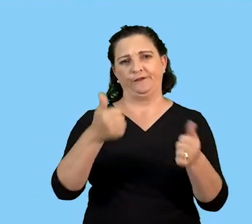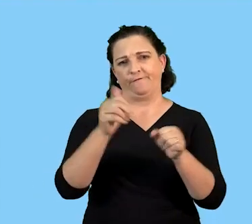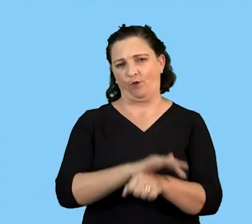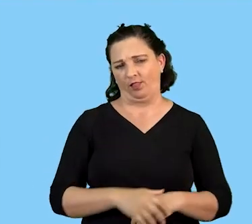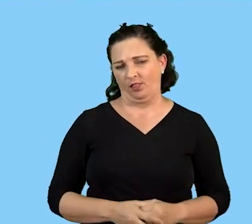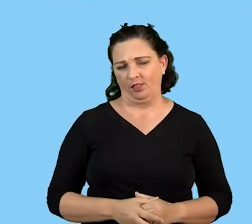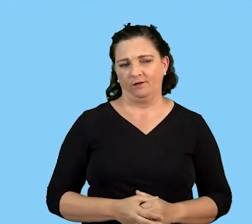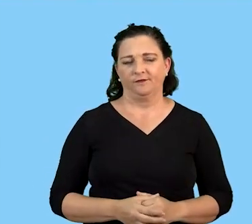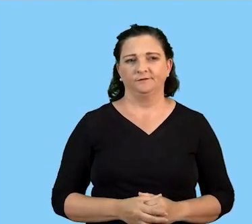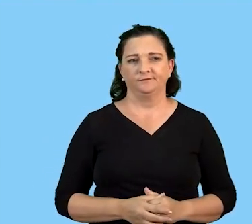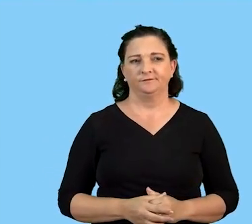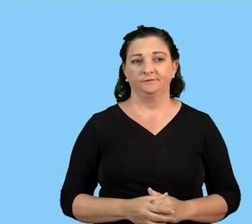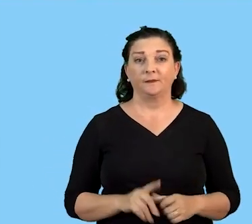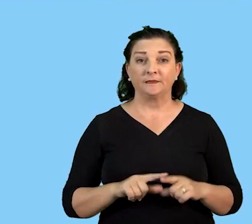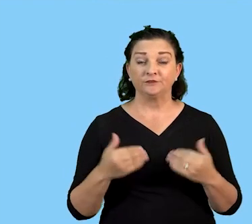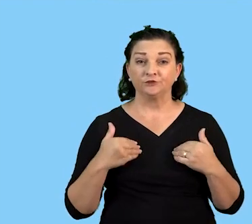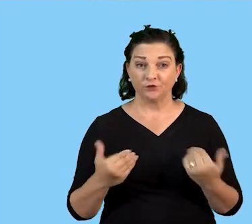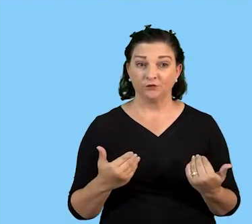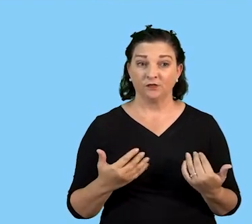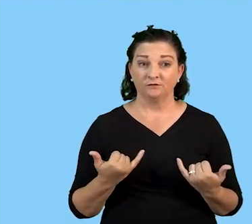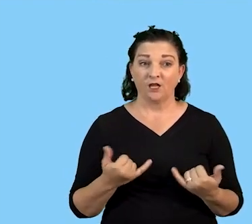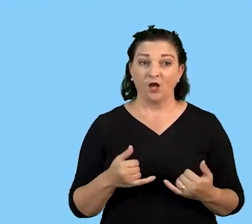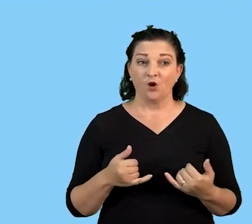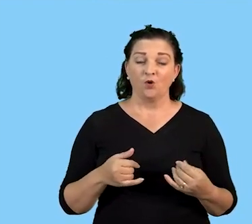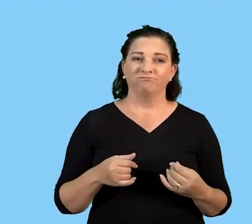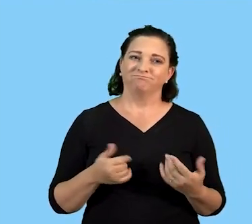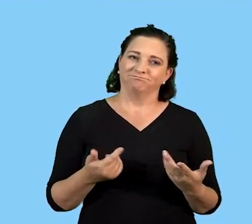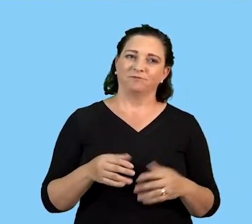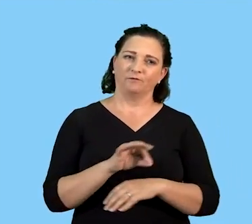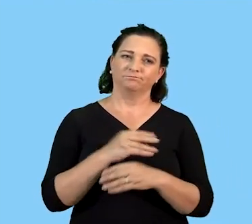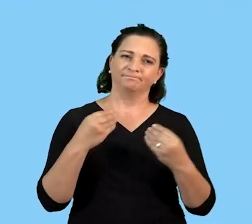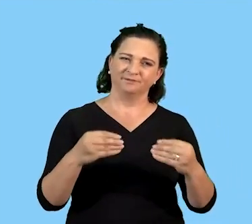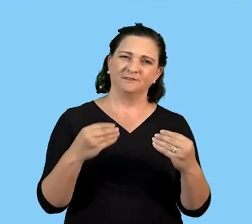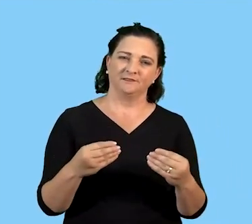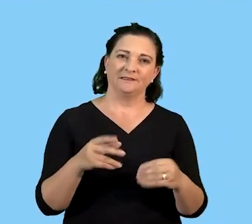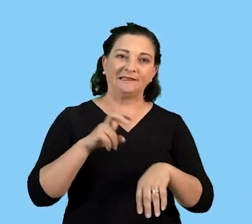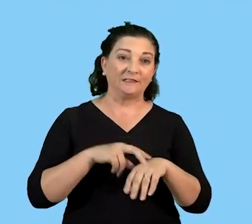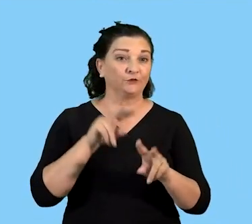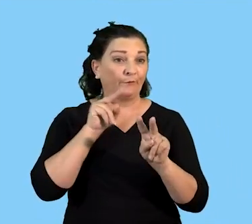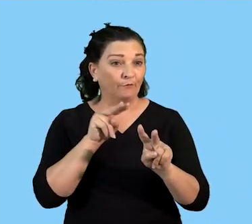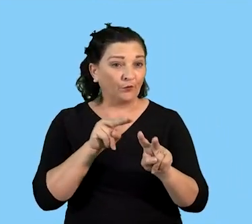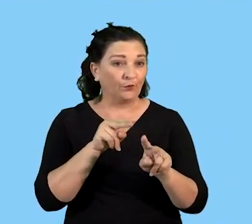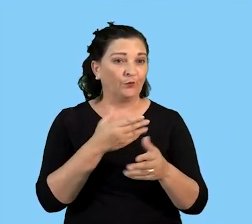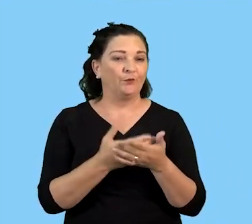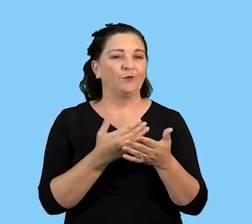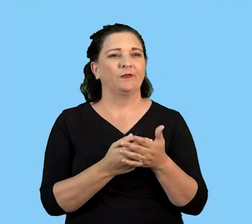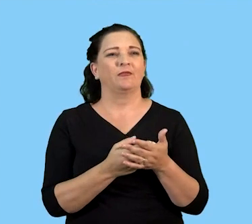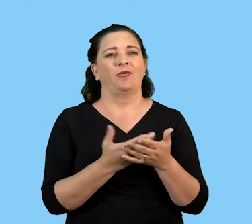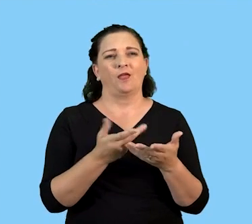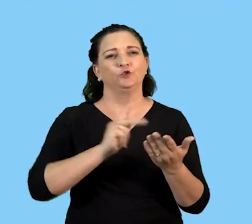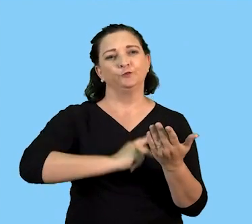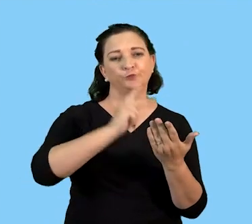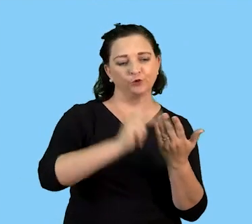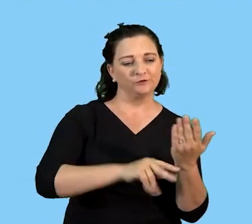The startup of a business can be viewed as a project which must be planned. So obviously, when we have to start